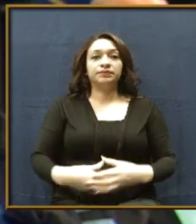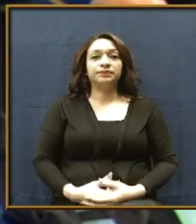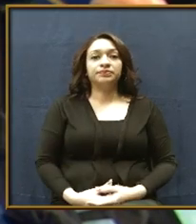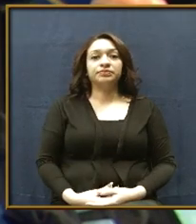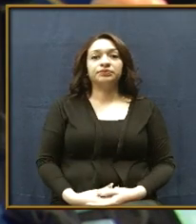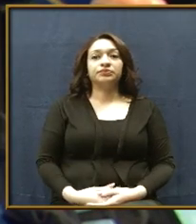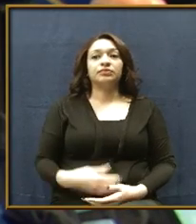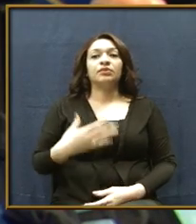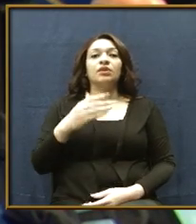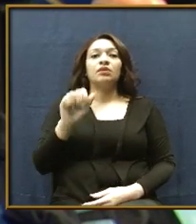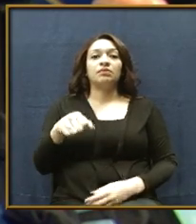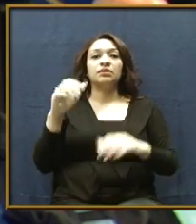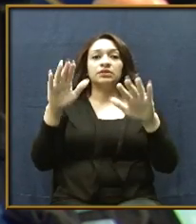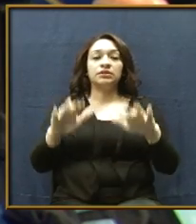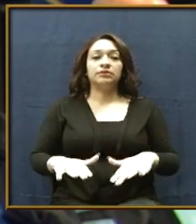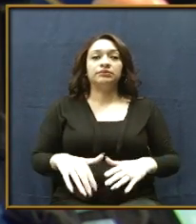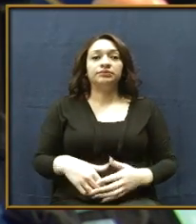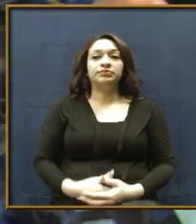You may be seated.